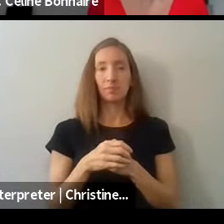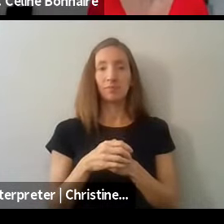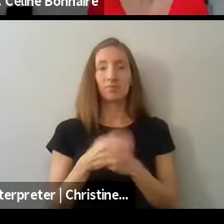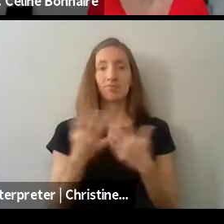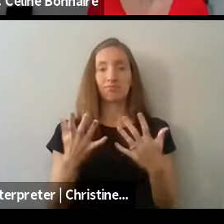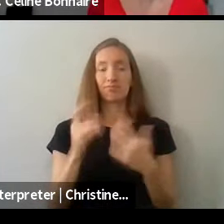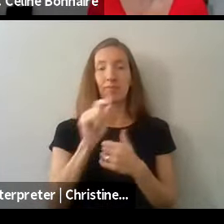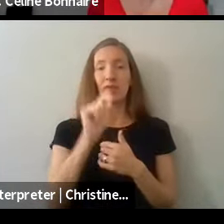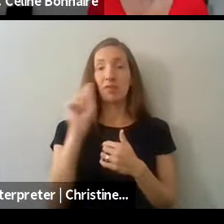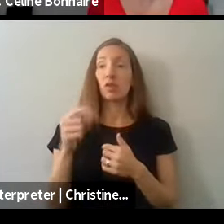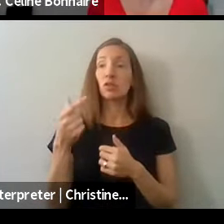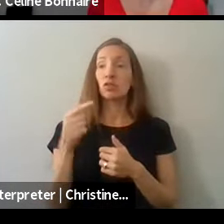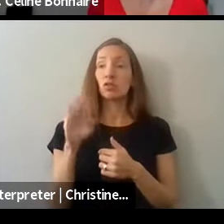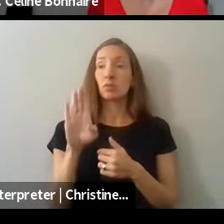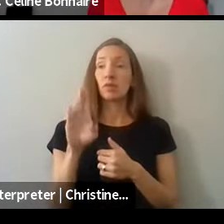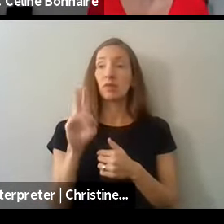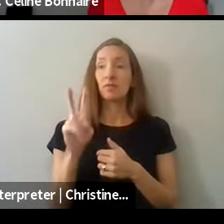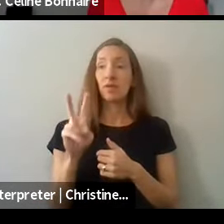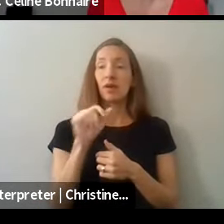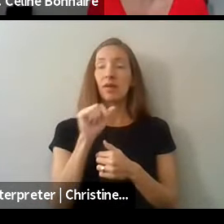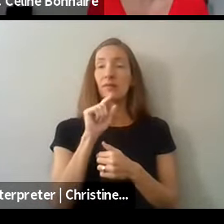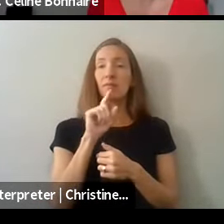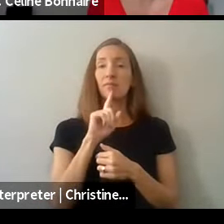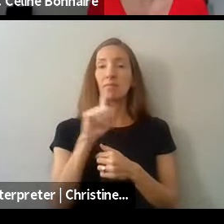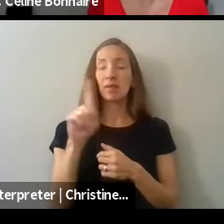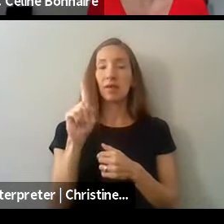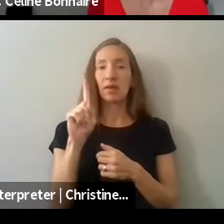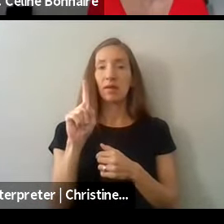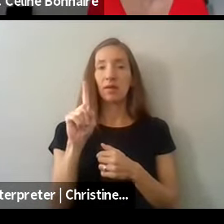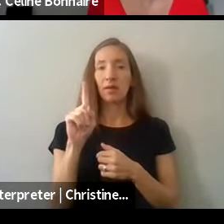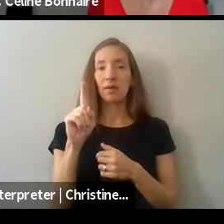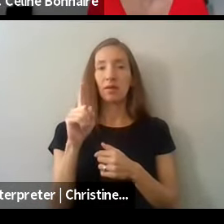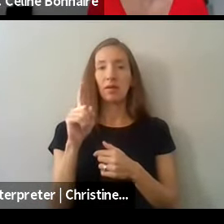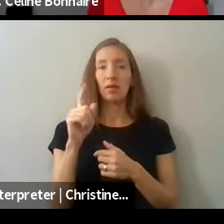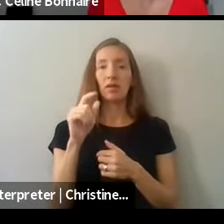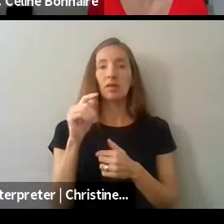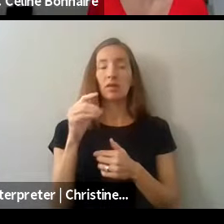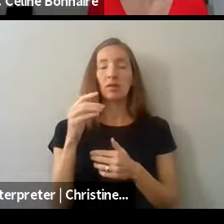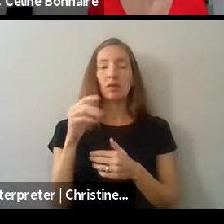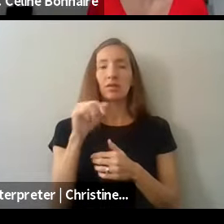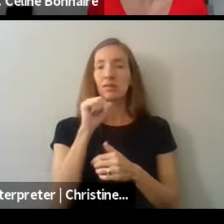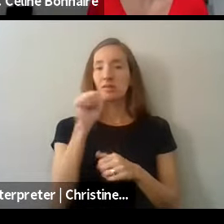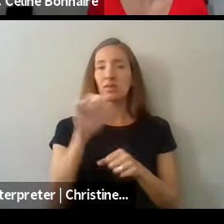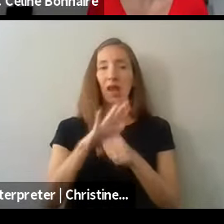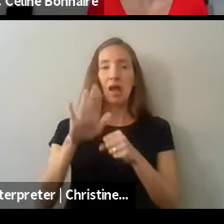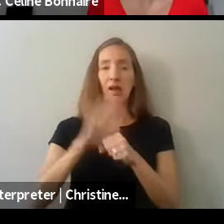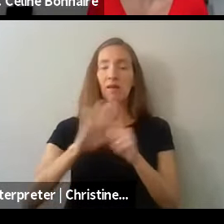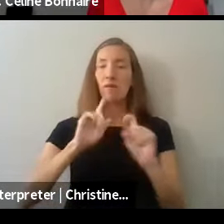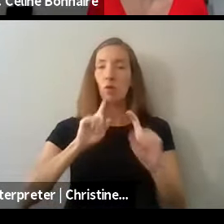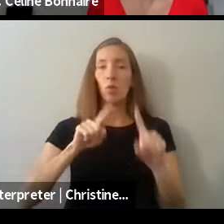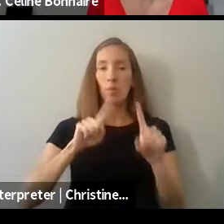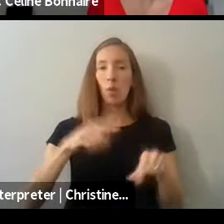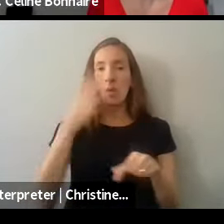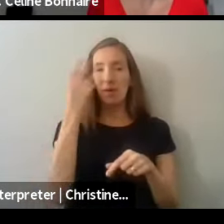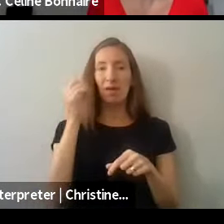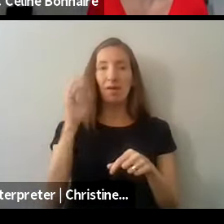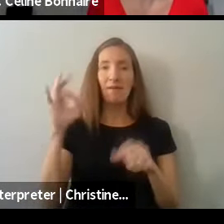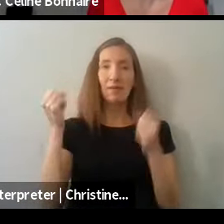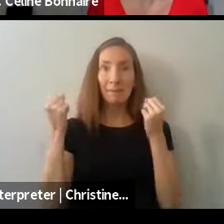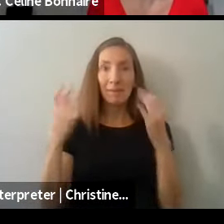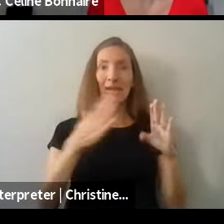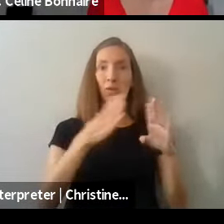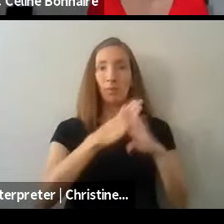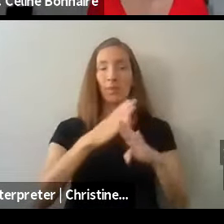Therefore, gender-based violence is notoriously underreported because of multiple barriers, but